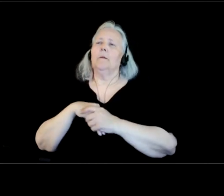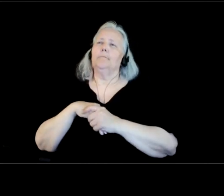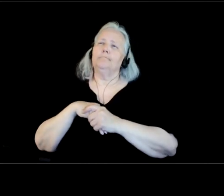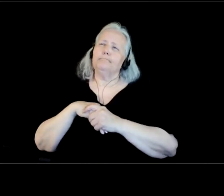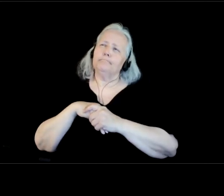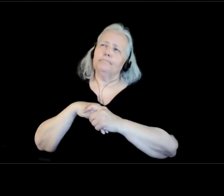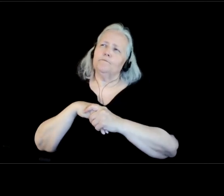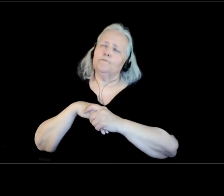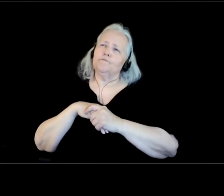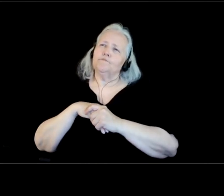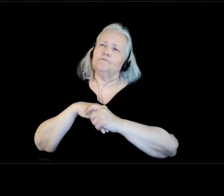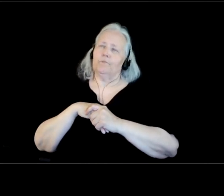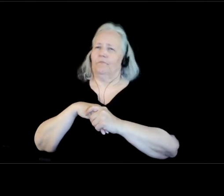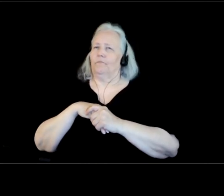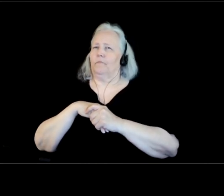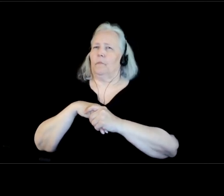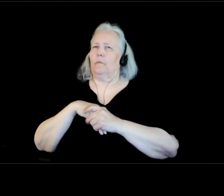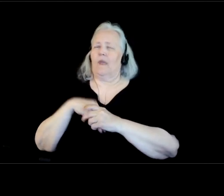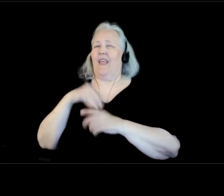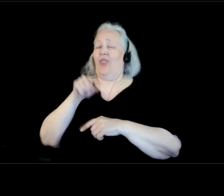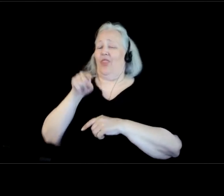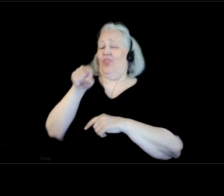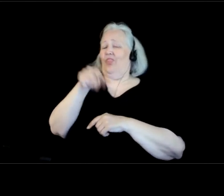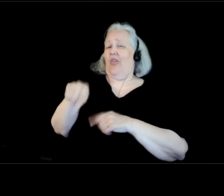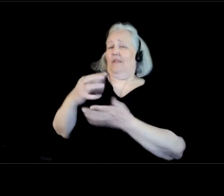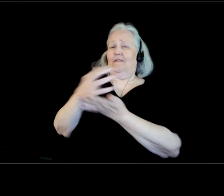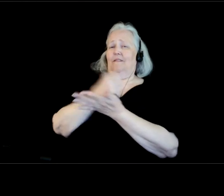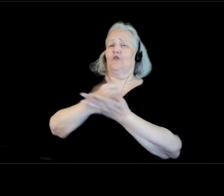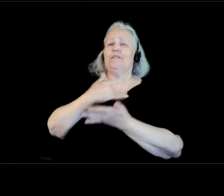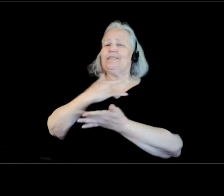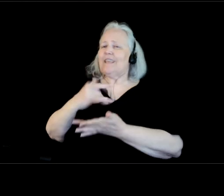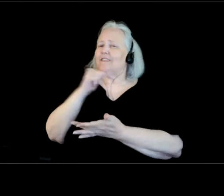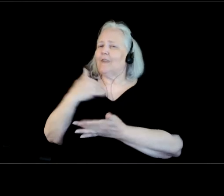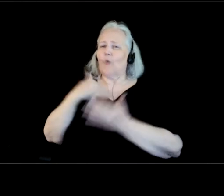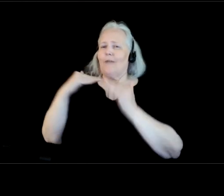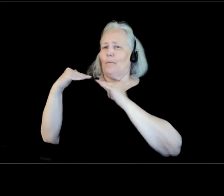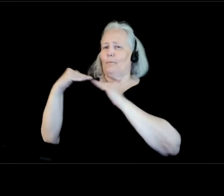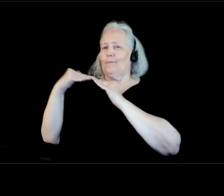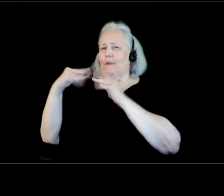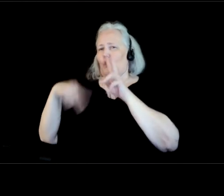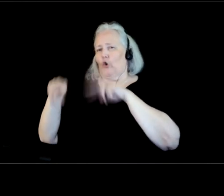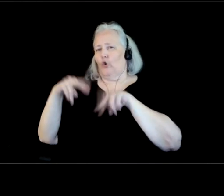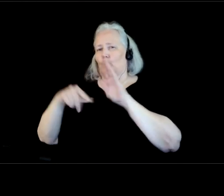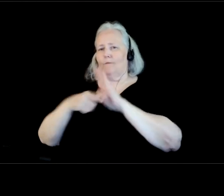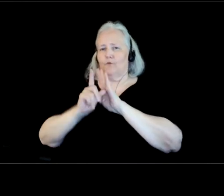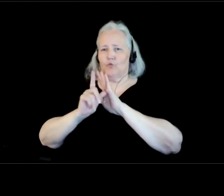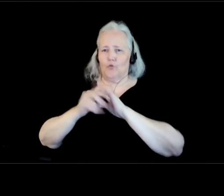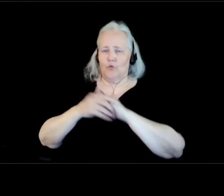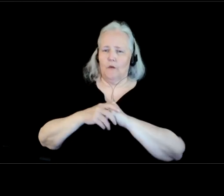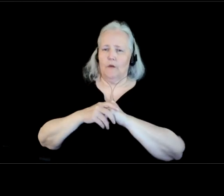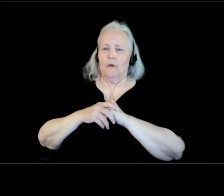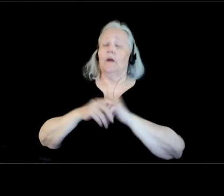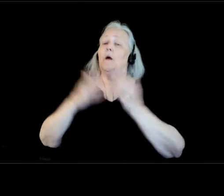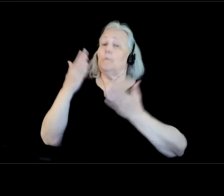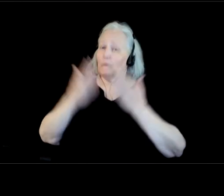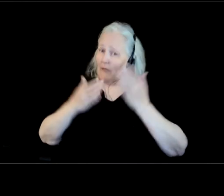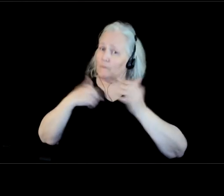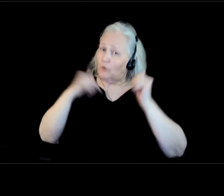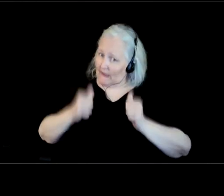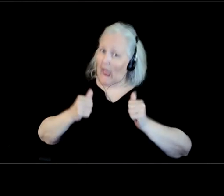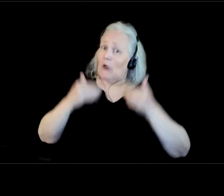they are unlikely to be peer-reviewed. So is there a way that we can get them to get peer-reviewed so that they can count